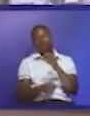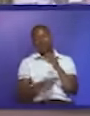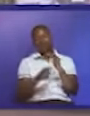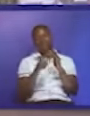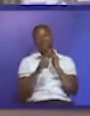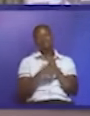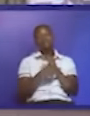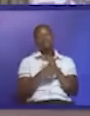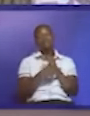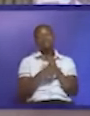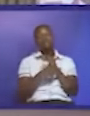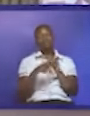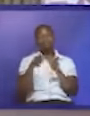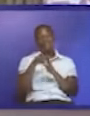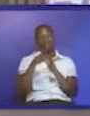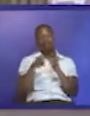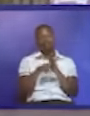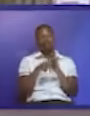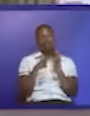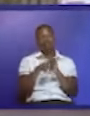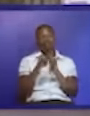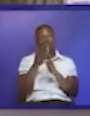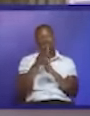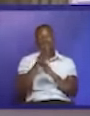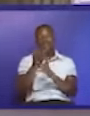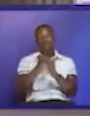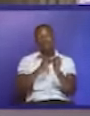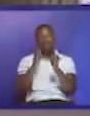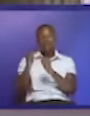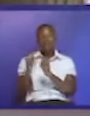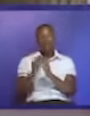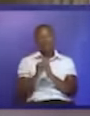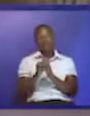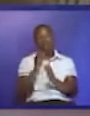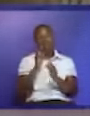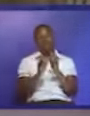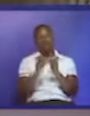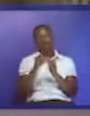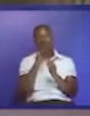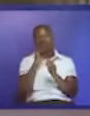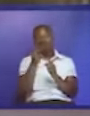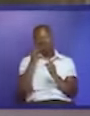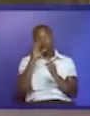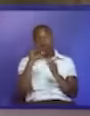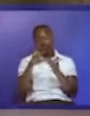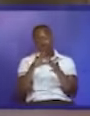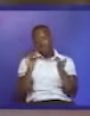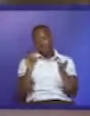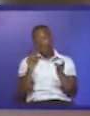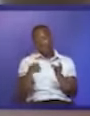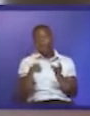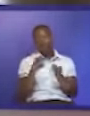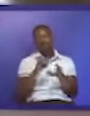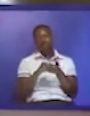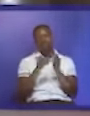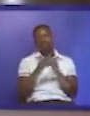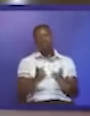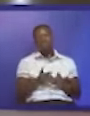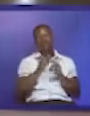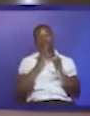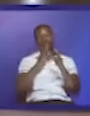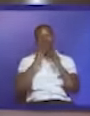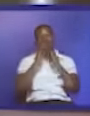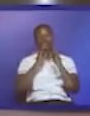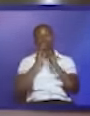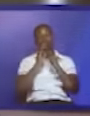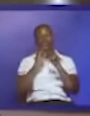of shared dominion. Please listen carefully. If you do not understand this, you will live a frustrated life as